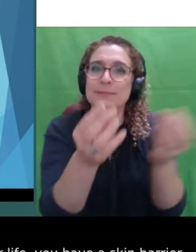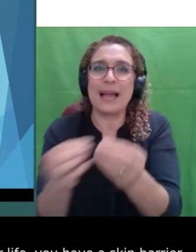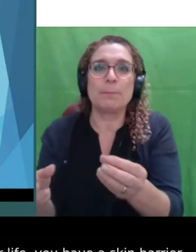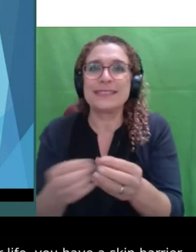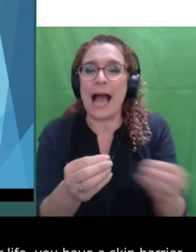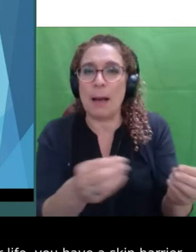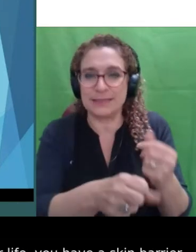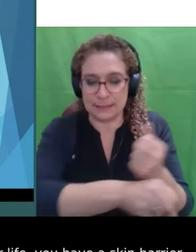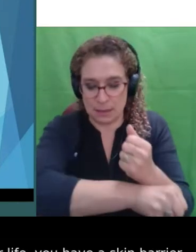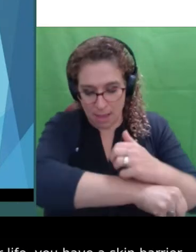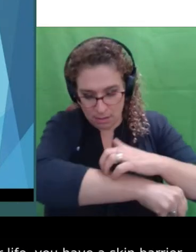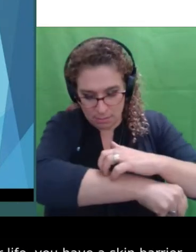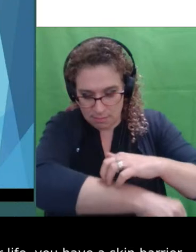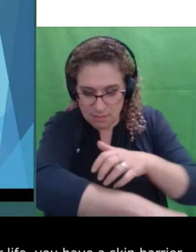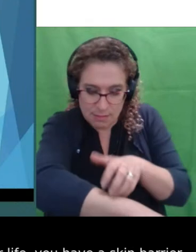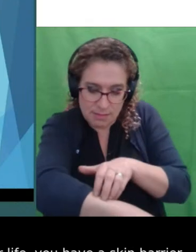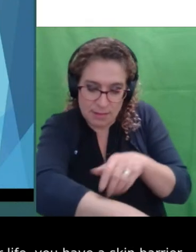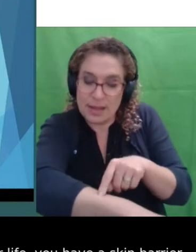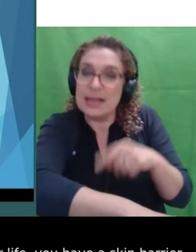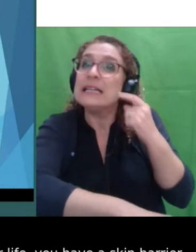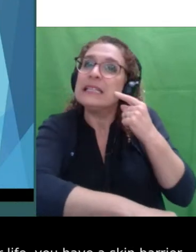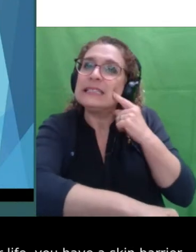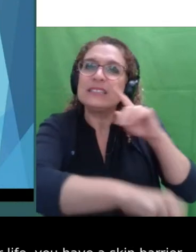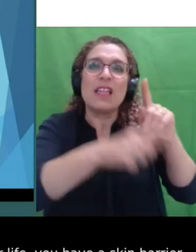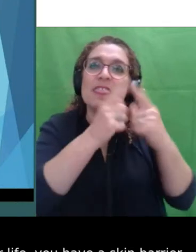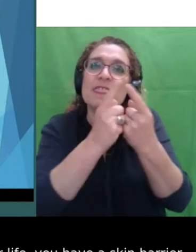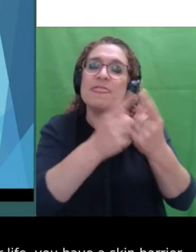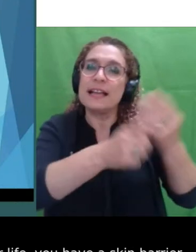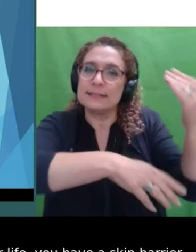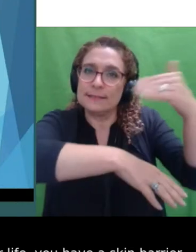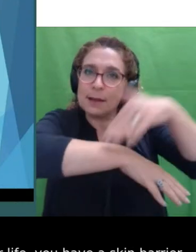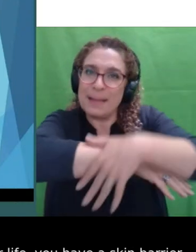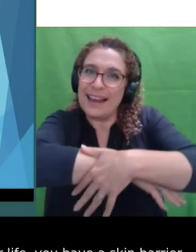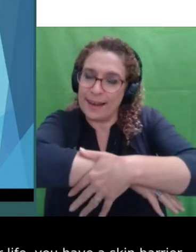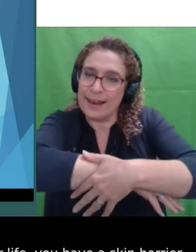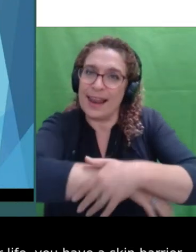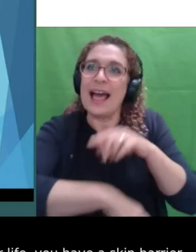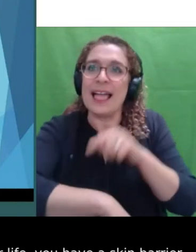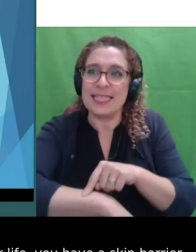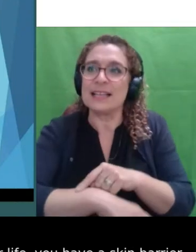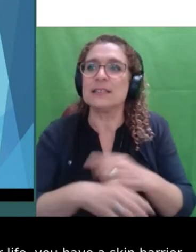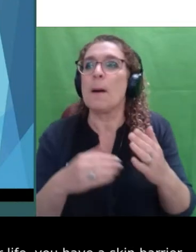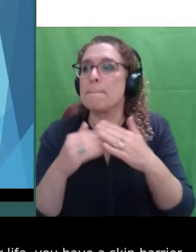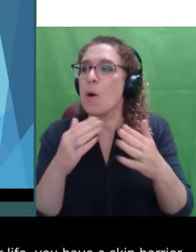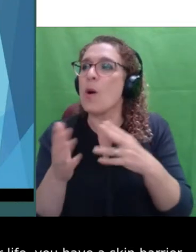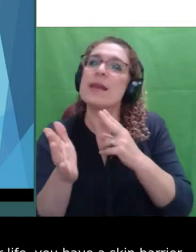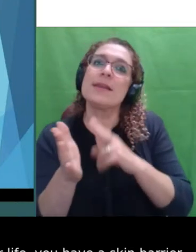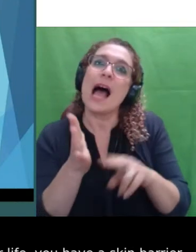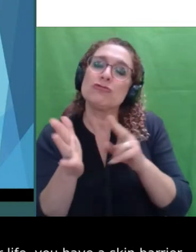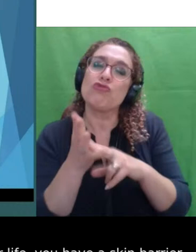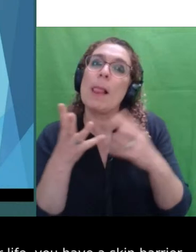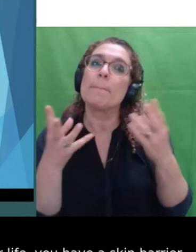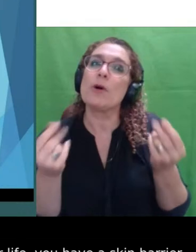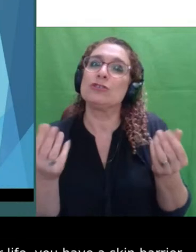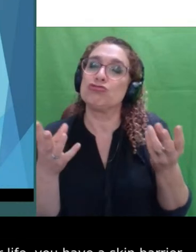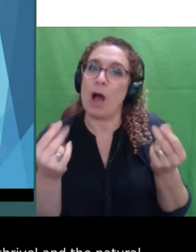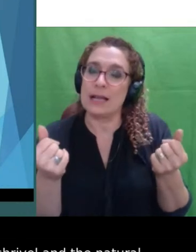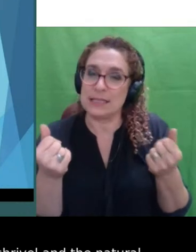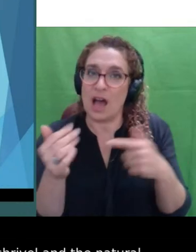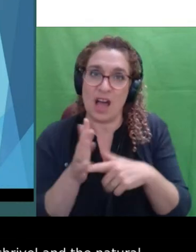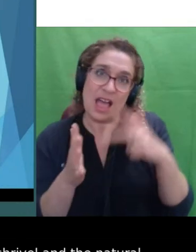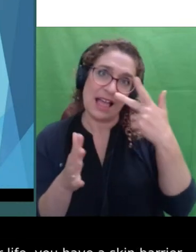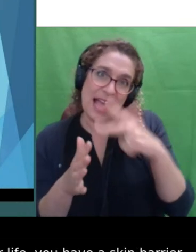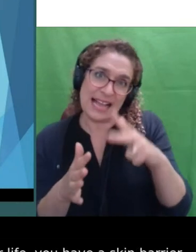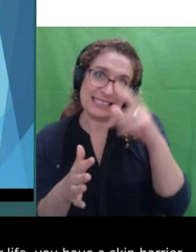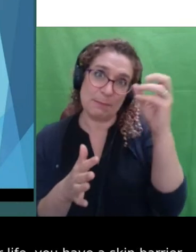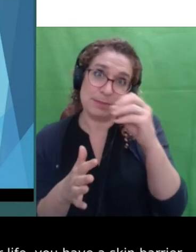cracks between them the natural the natural moisturizing factor levels are reduced significantly by about 80 percent